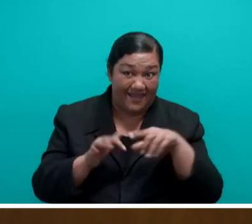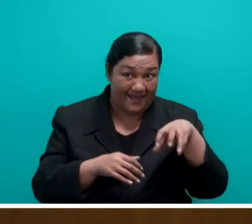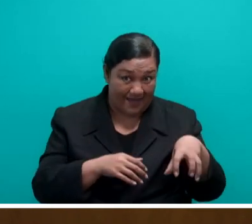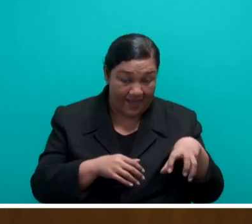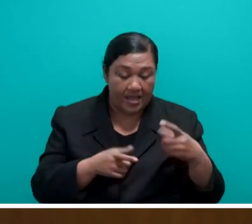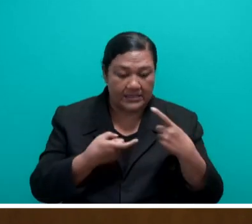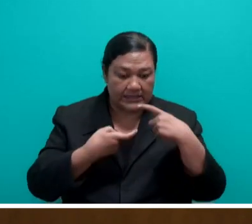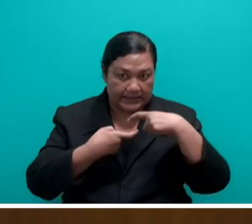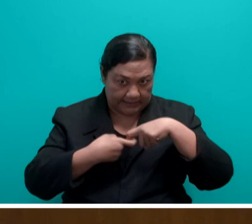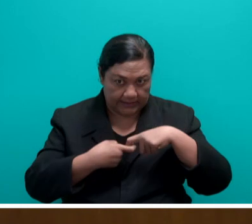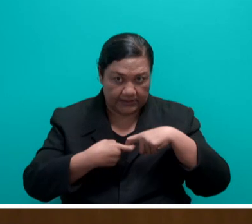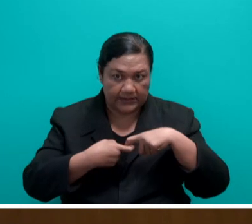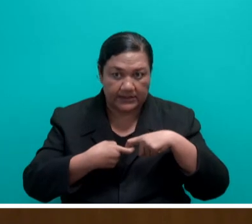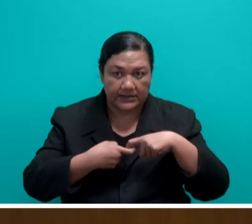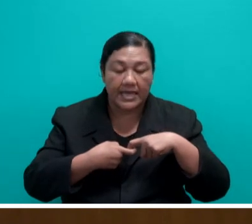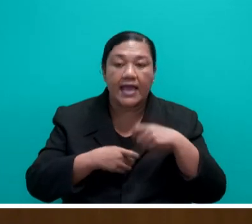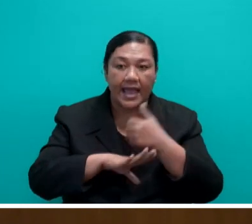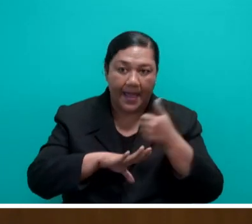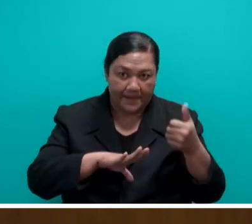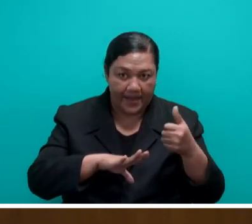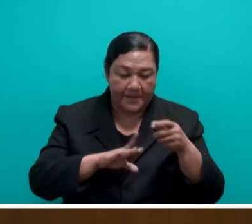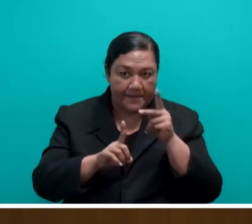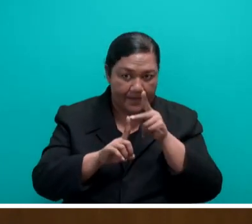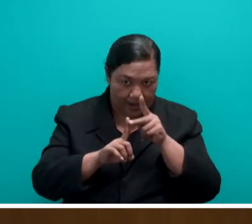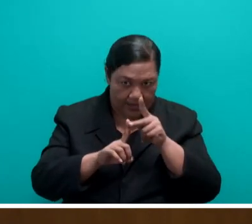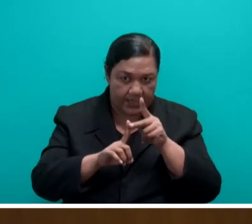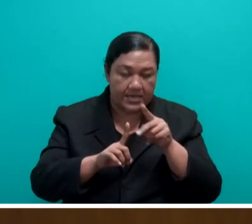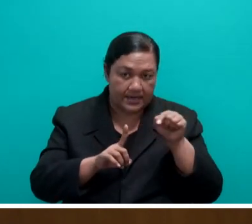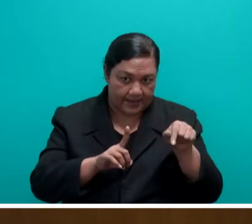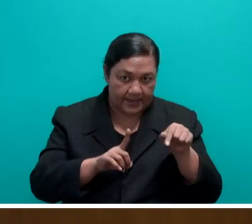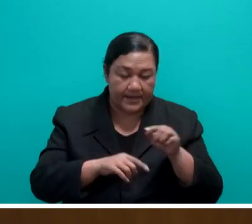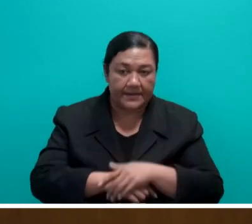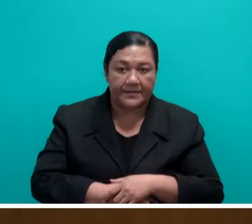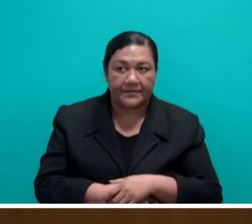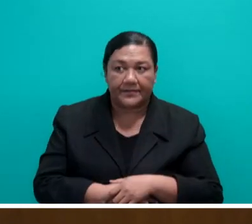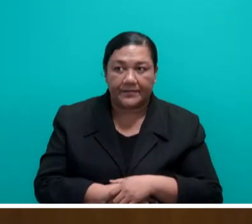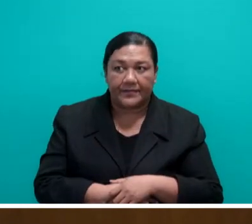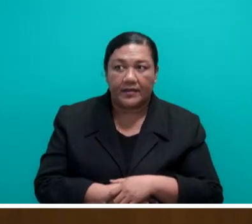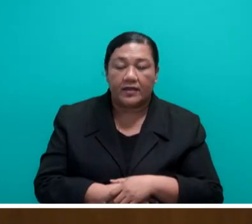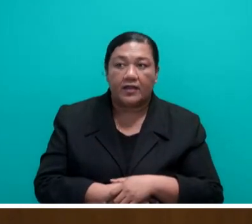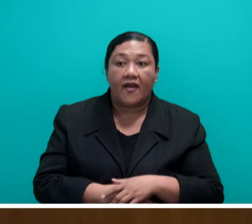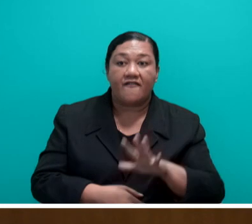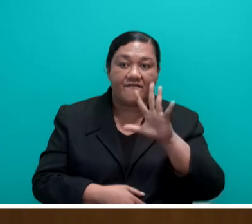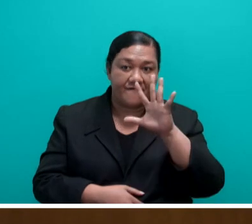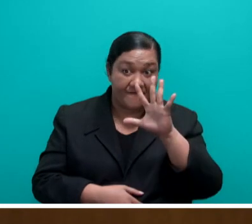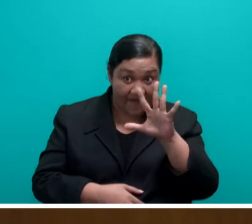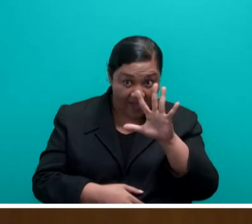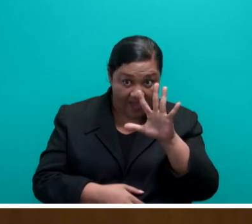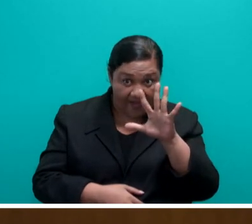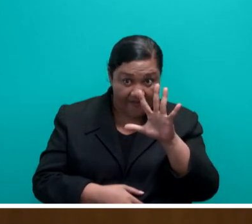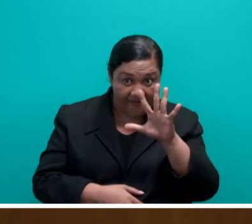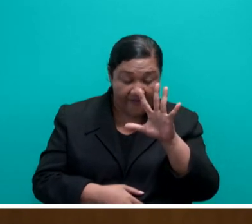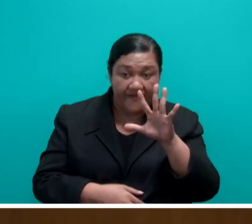priorities. The priorities are encapsulated under 5 pillars, and they